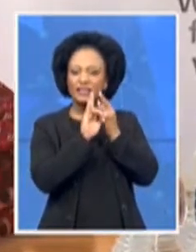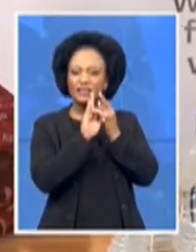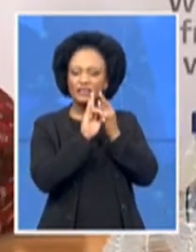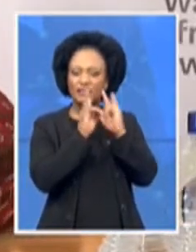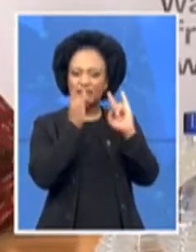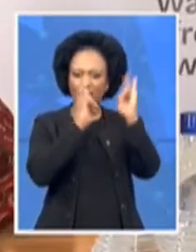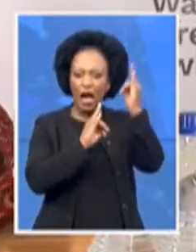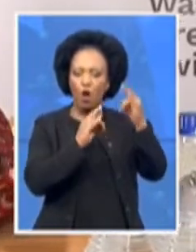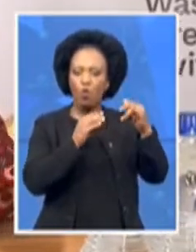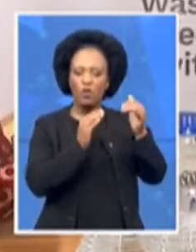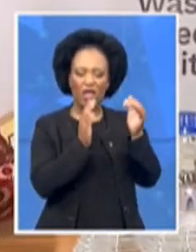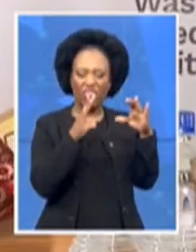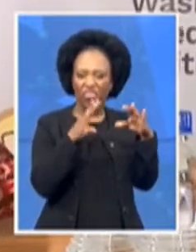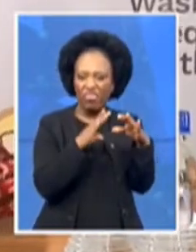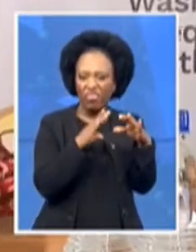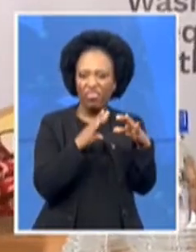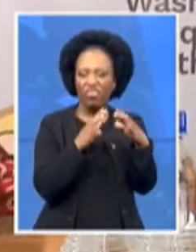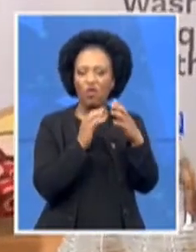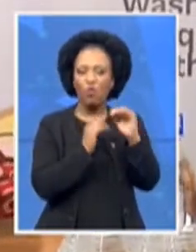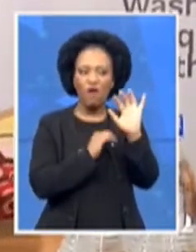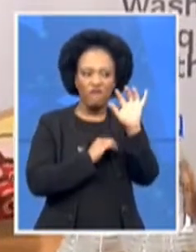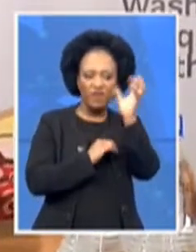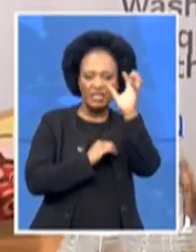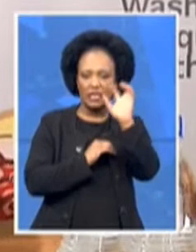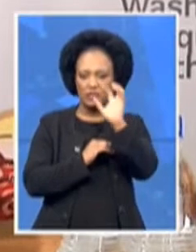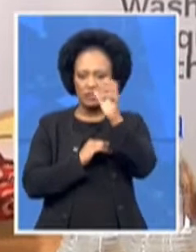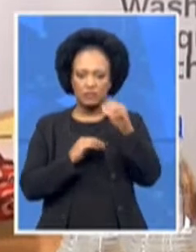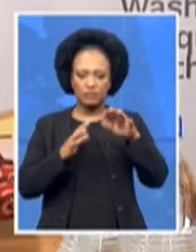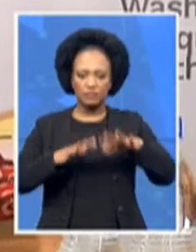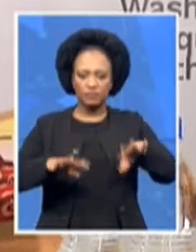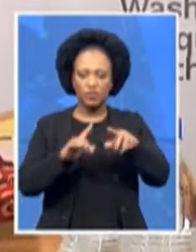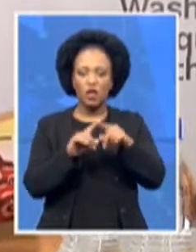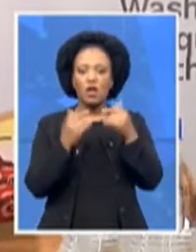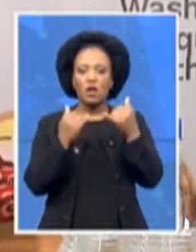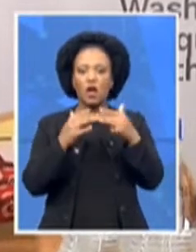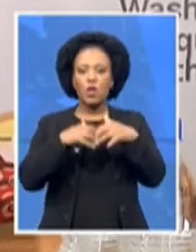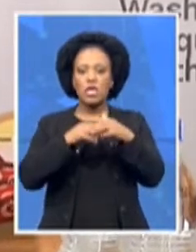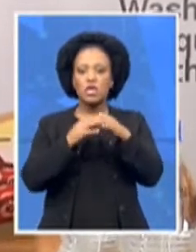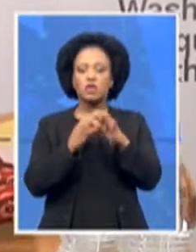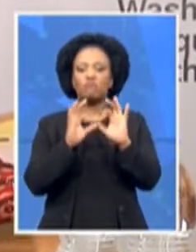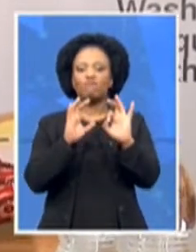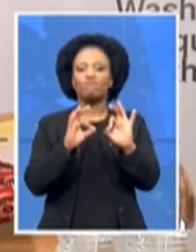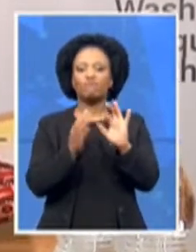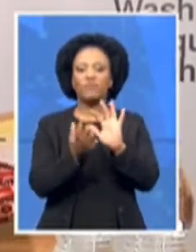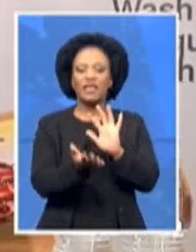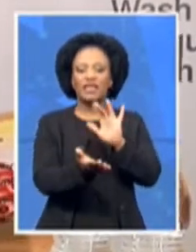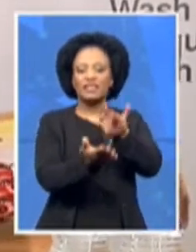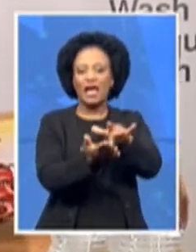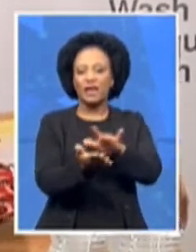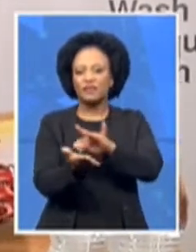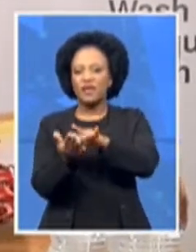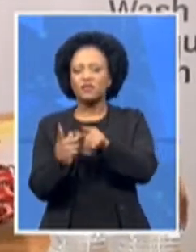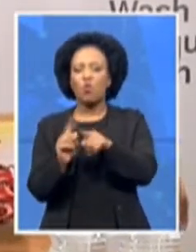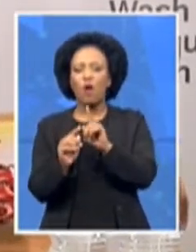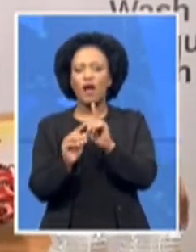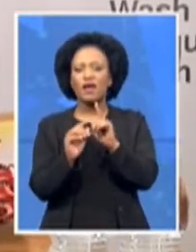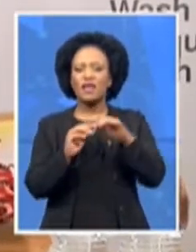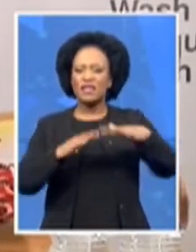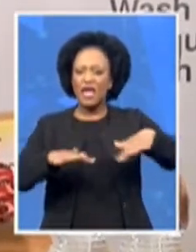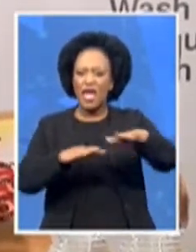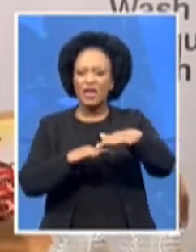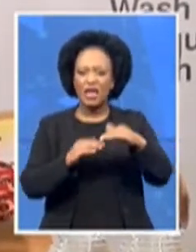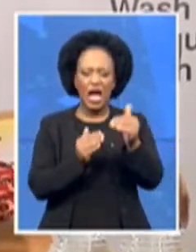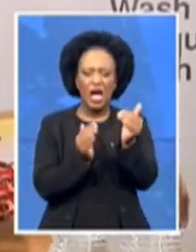we are embarking on the pop-up sites, especially in those smaller areas, ensuring that we go closer to where the people